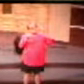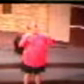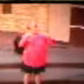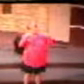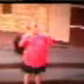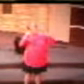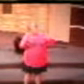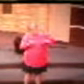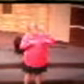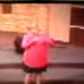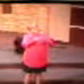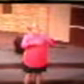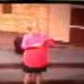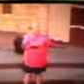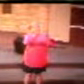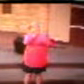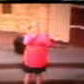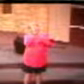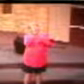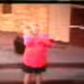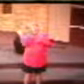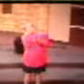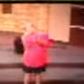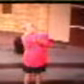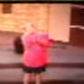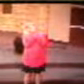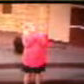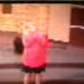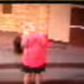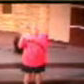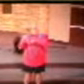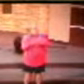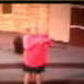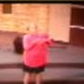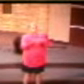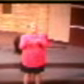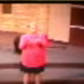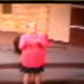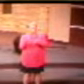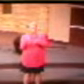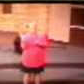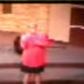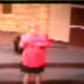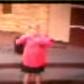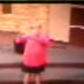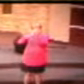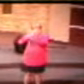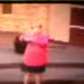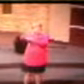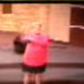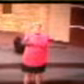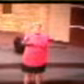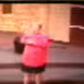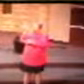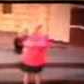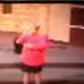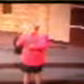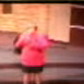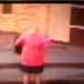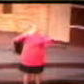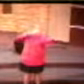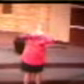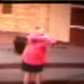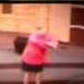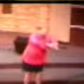has always done. We follow the God who crosses every boundary, who crosses